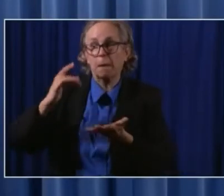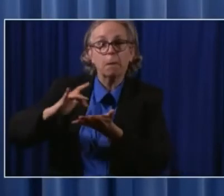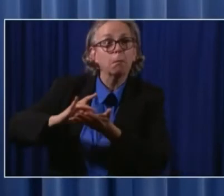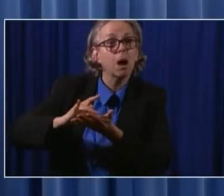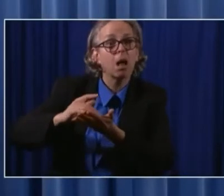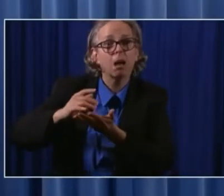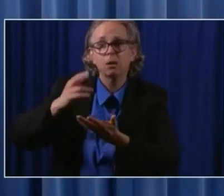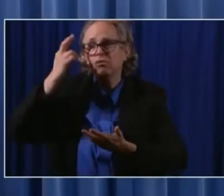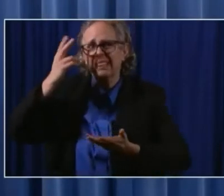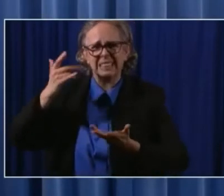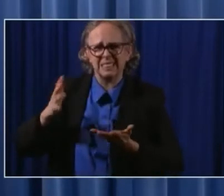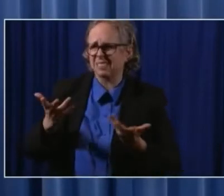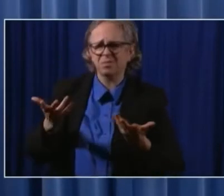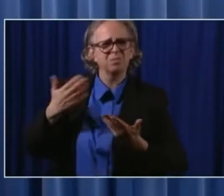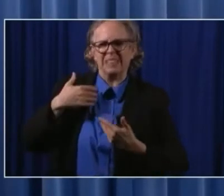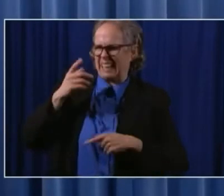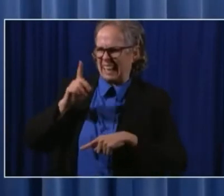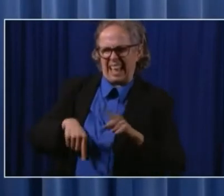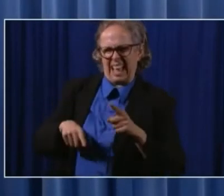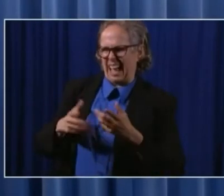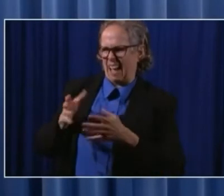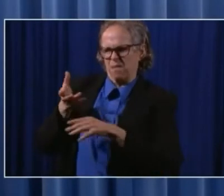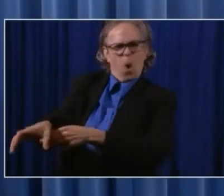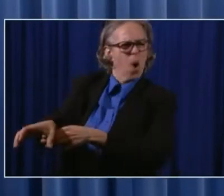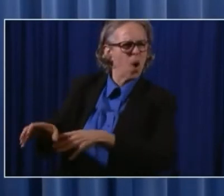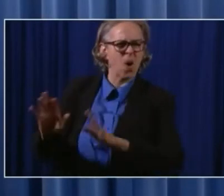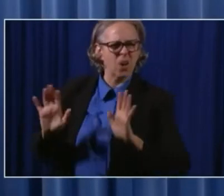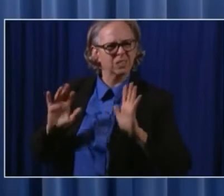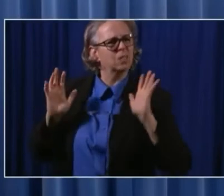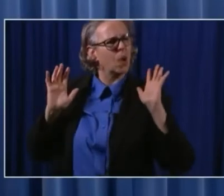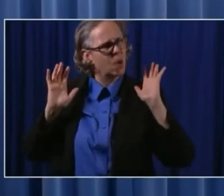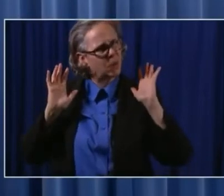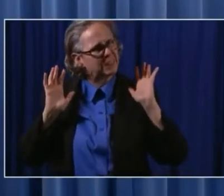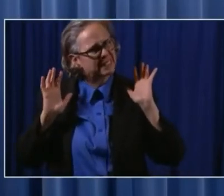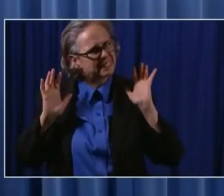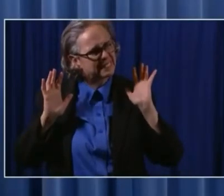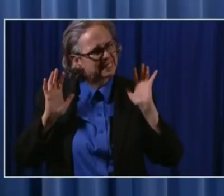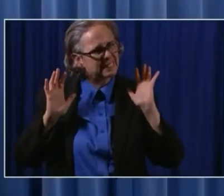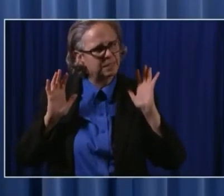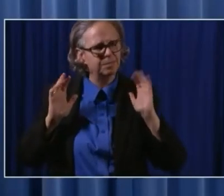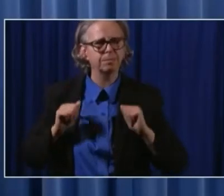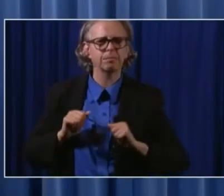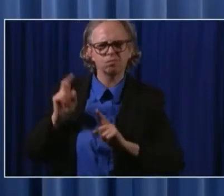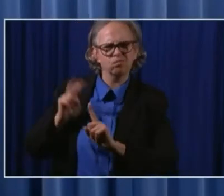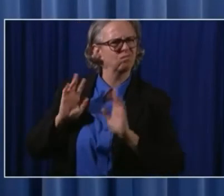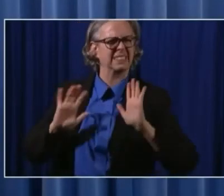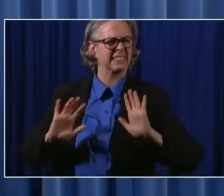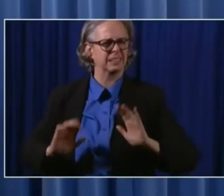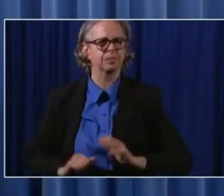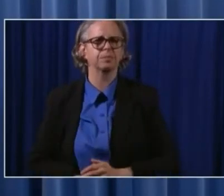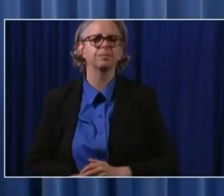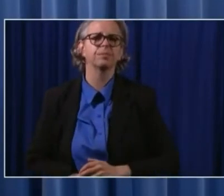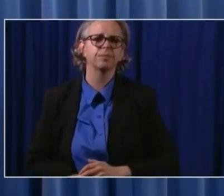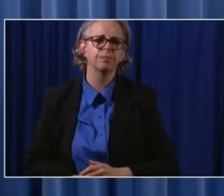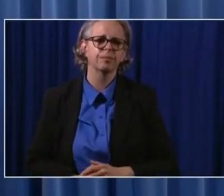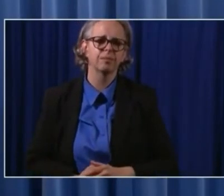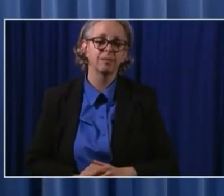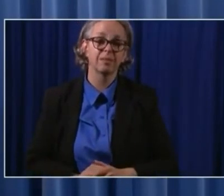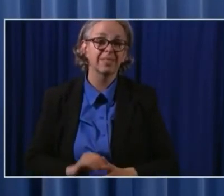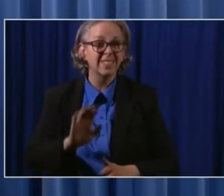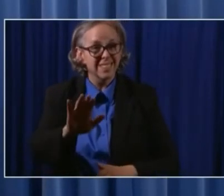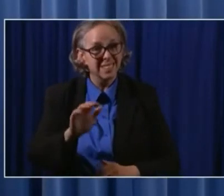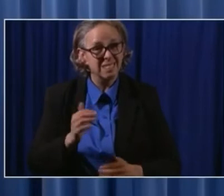legitimate reason why they cannot wear a mask. I would again emphasize this mask order is only for those 10 years